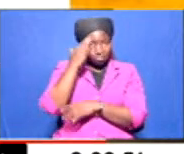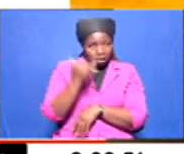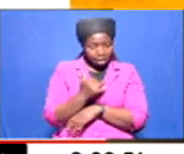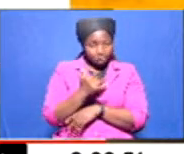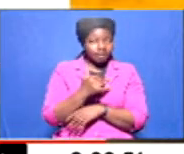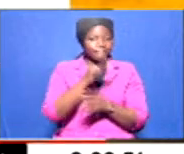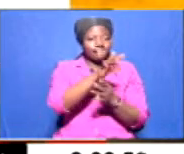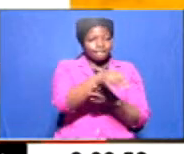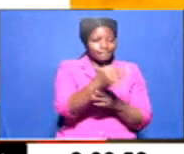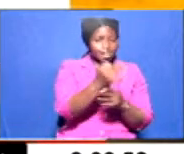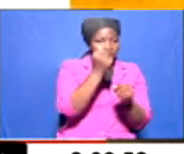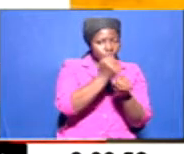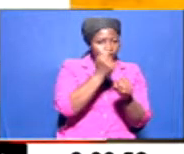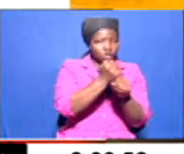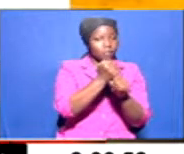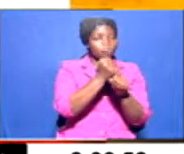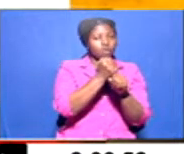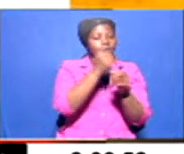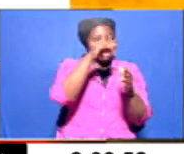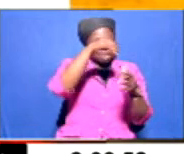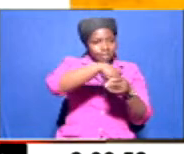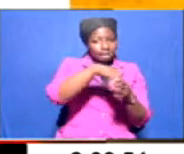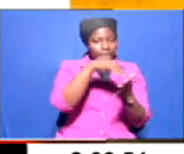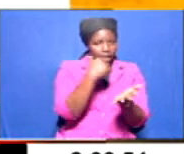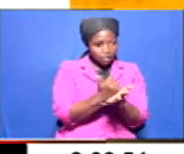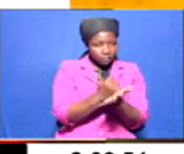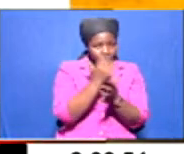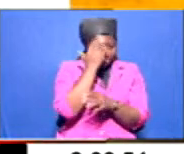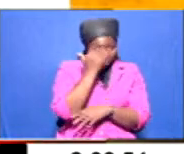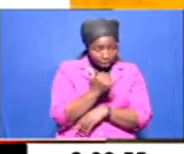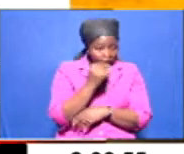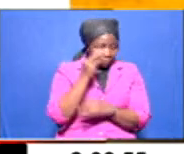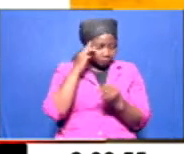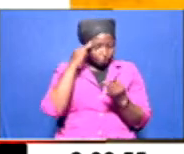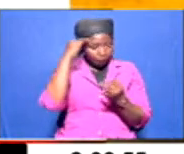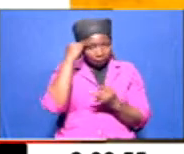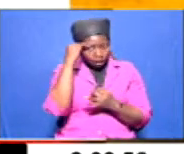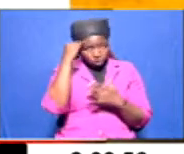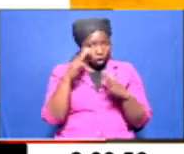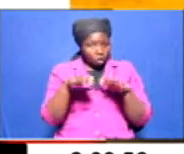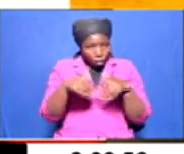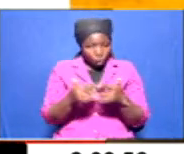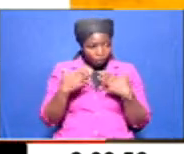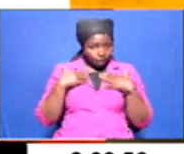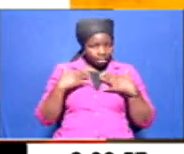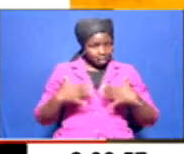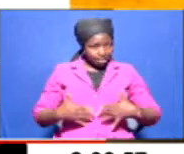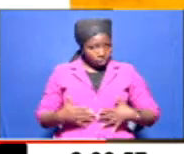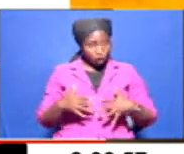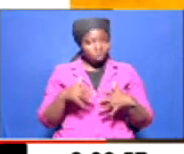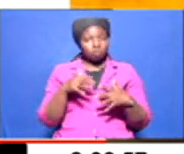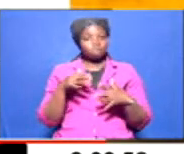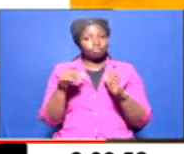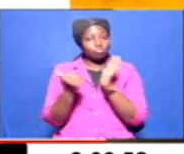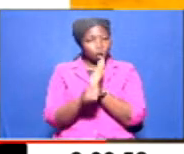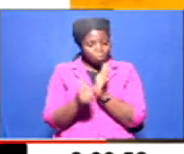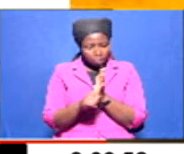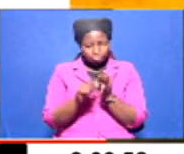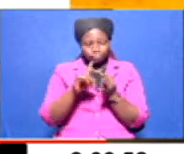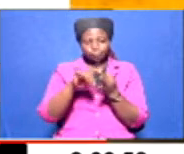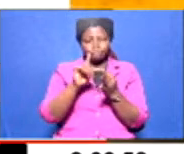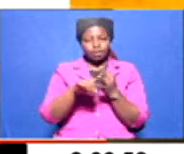the functions of the office arising from mental or physical incapacity, a breach of the code of